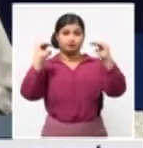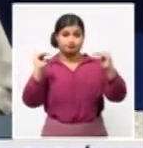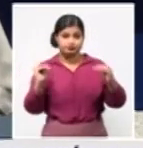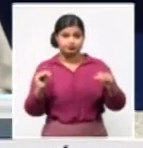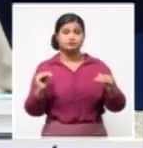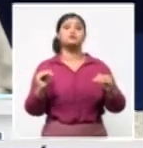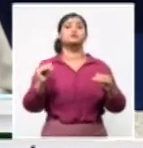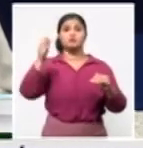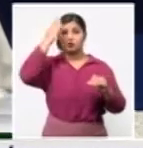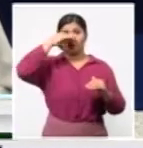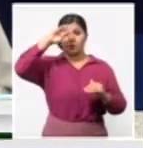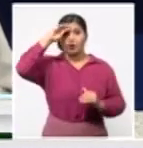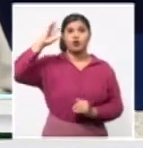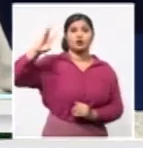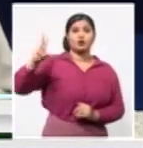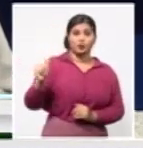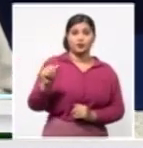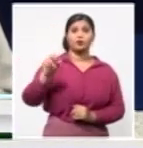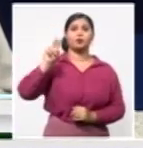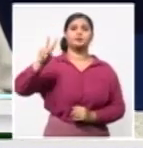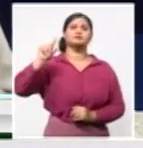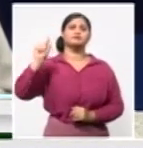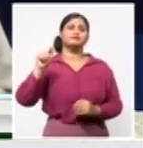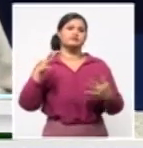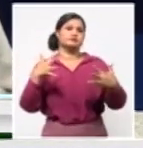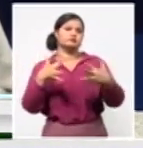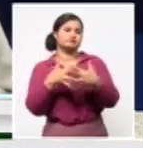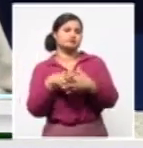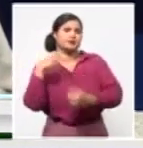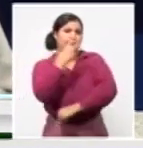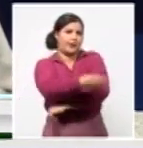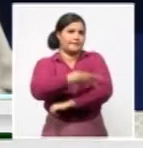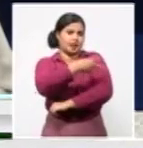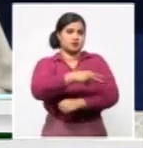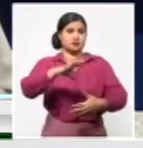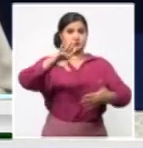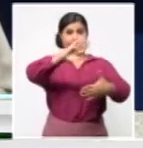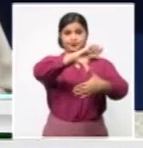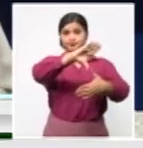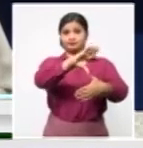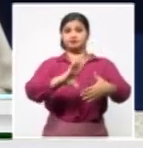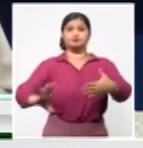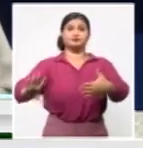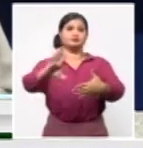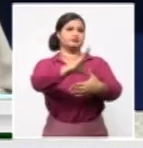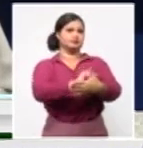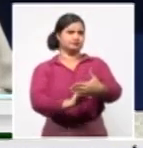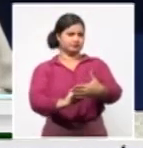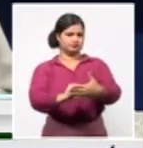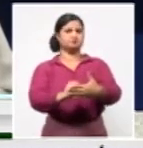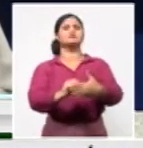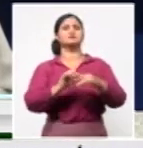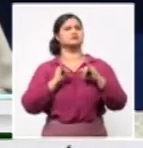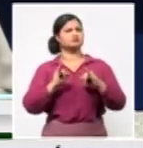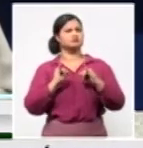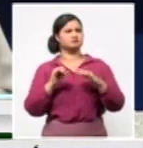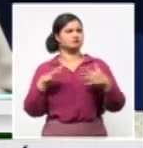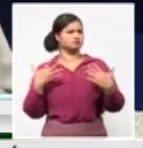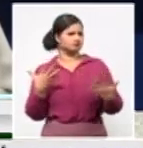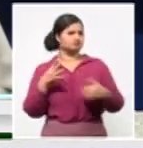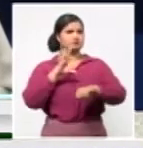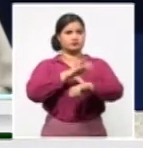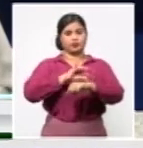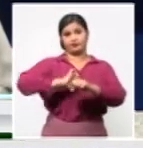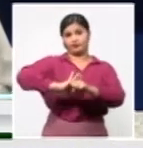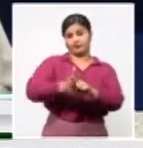to report in Cuba. As we have been seeing in the news and on the television around the world, an effective response